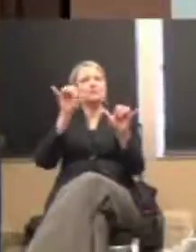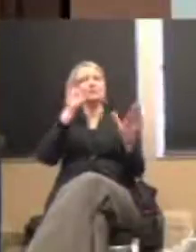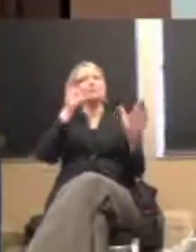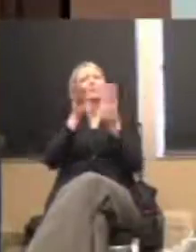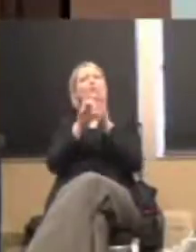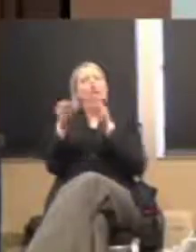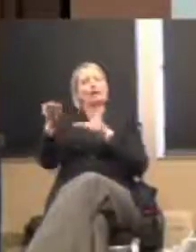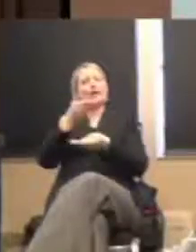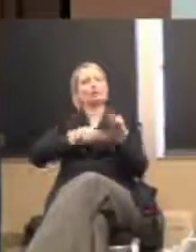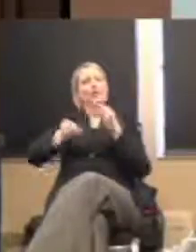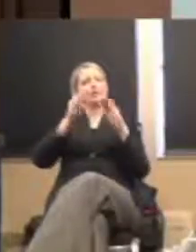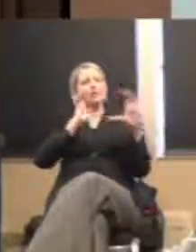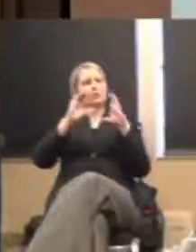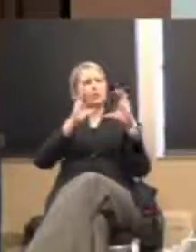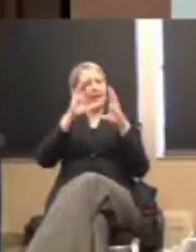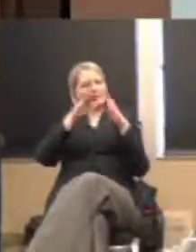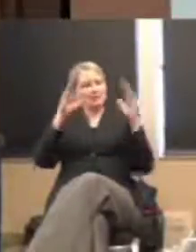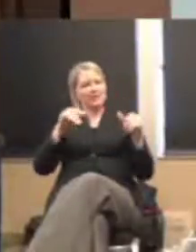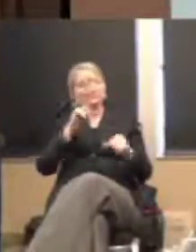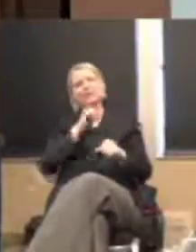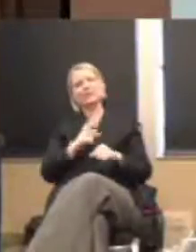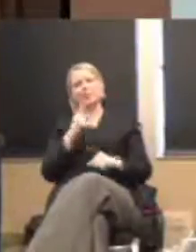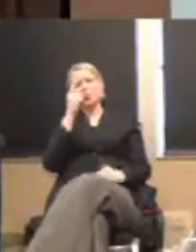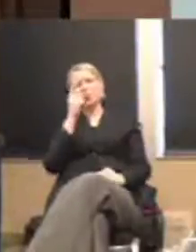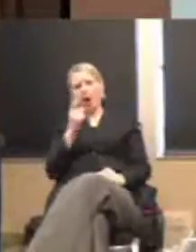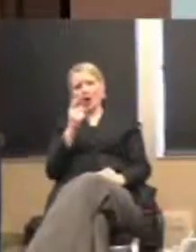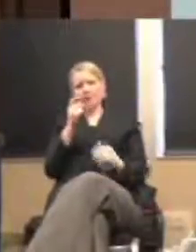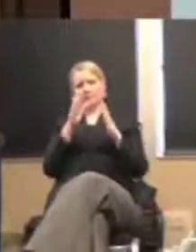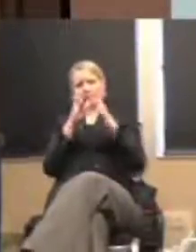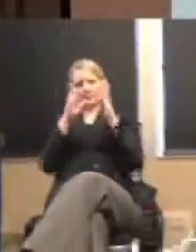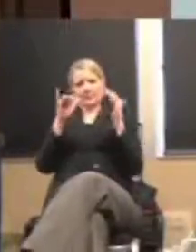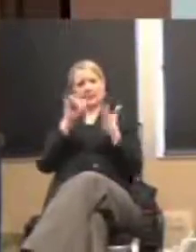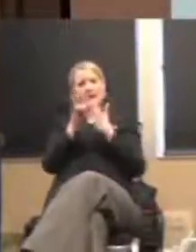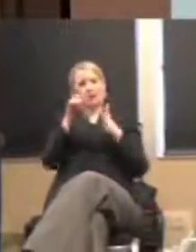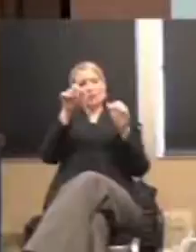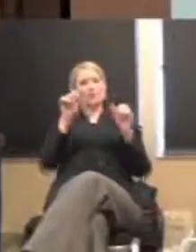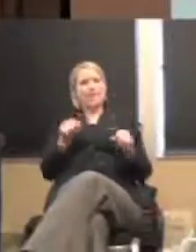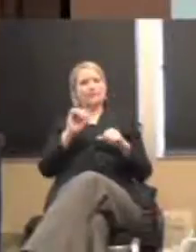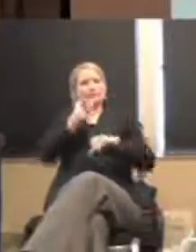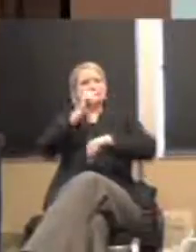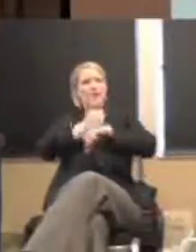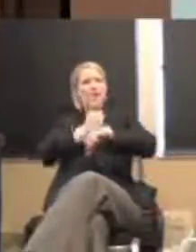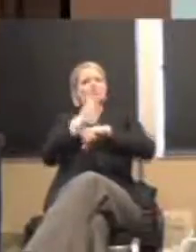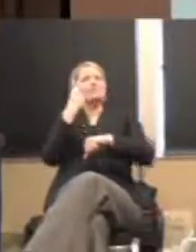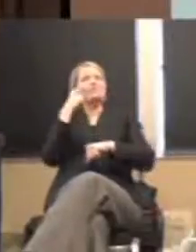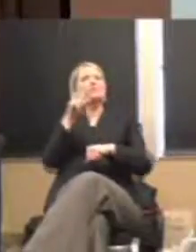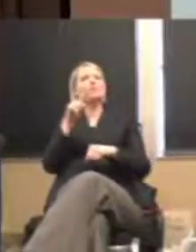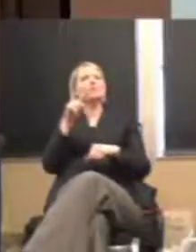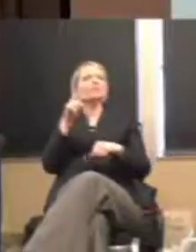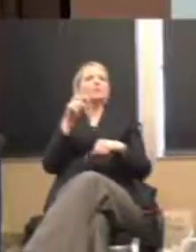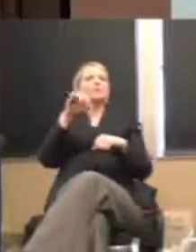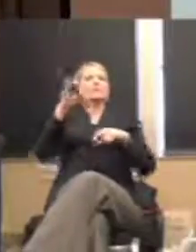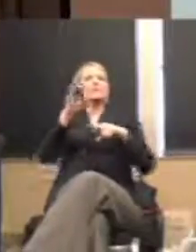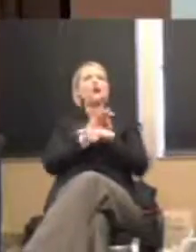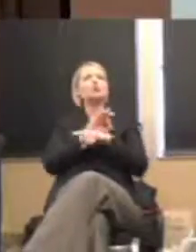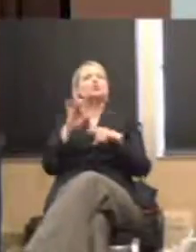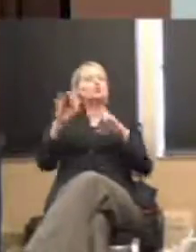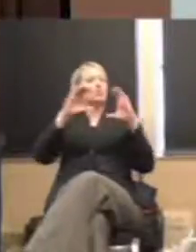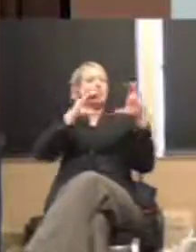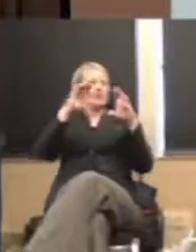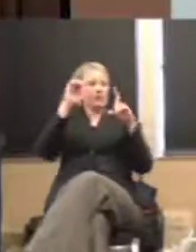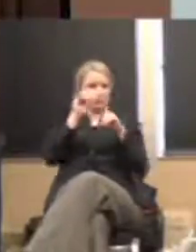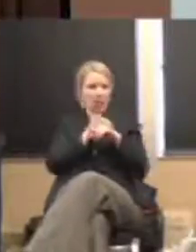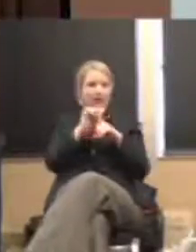exchange communication system is just one system that can be put in place for functional communication